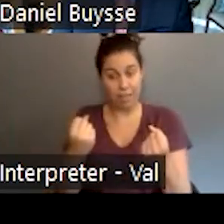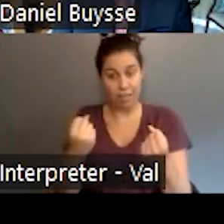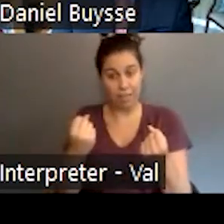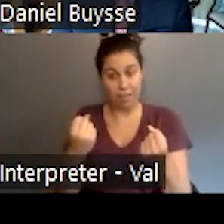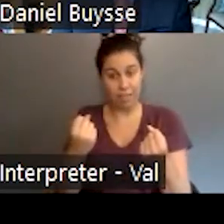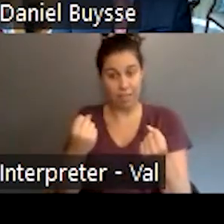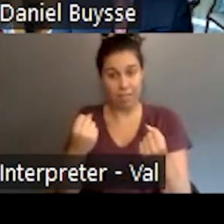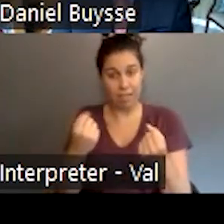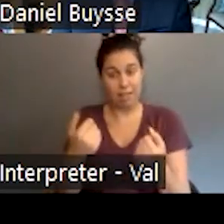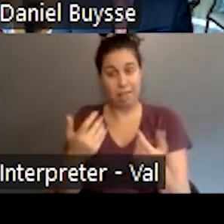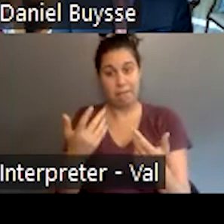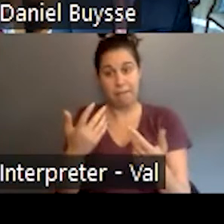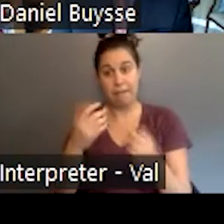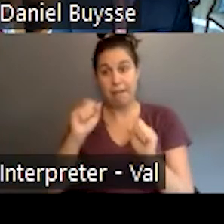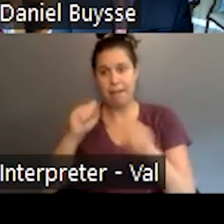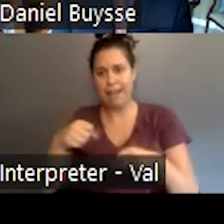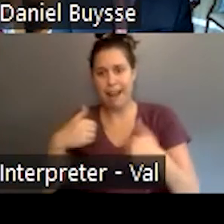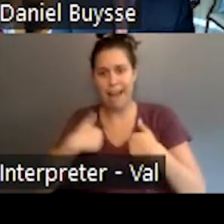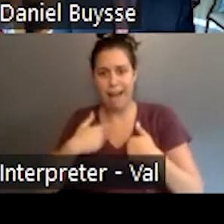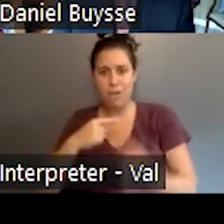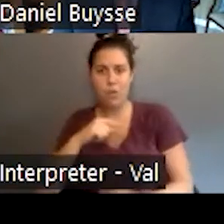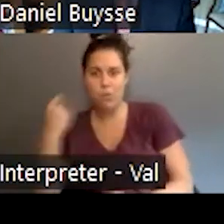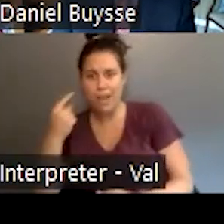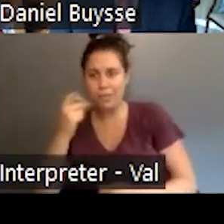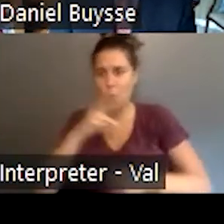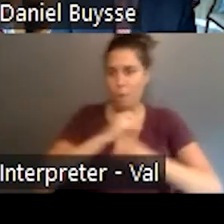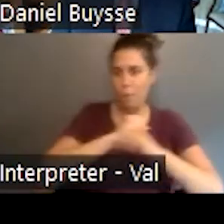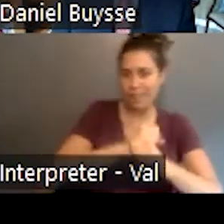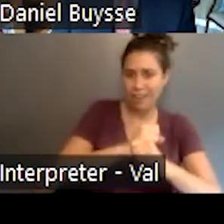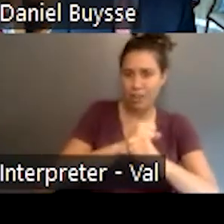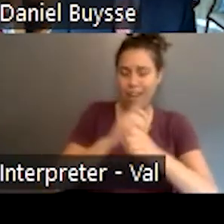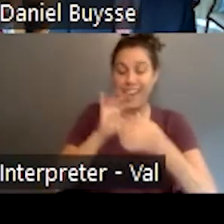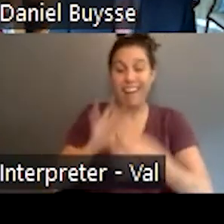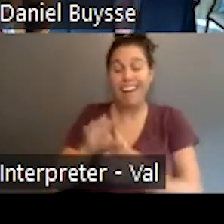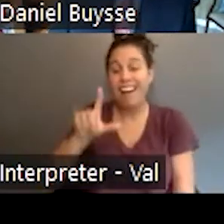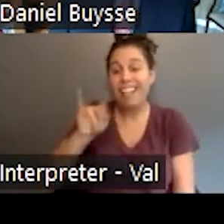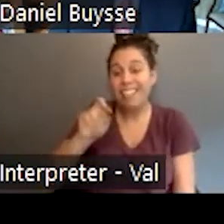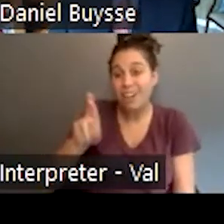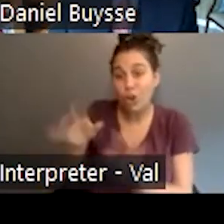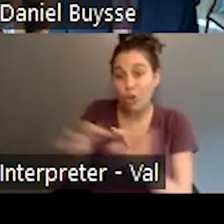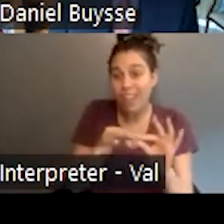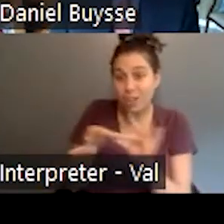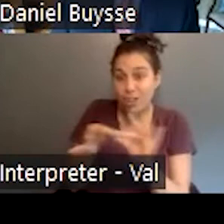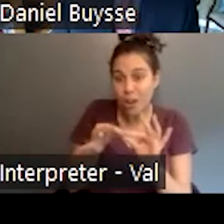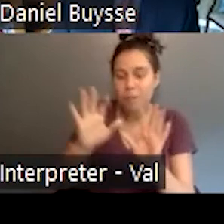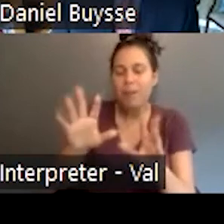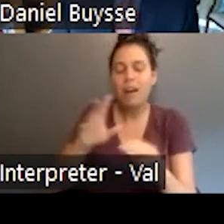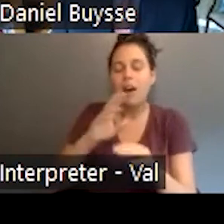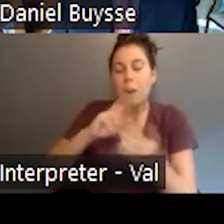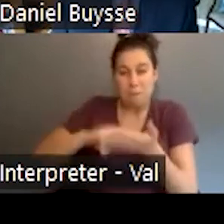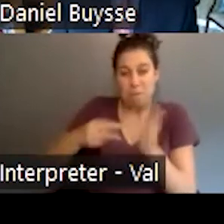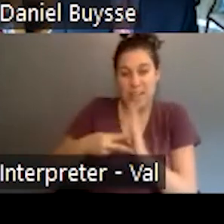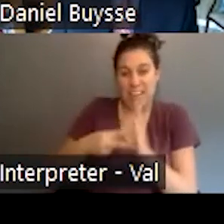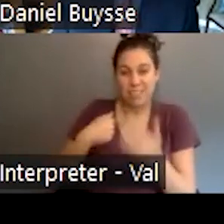confers risk or protection as a simple linear combination of dimensions. In other words, we don't know if we